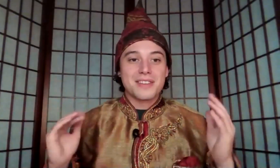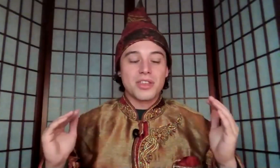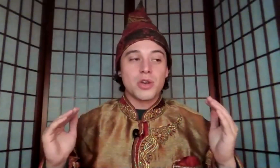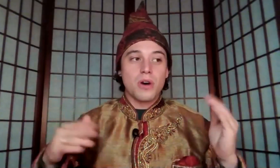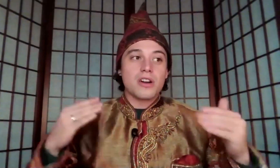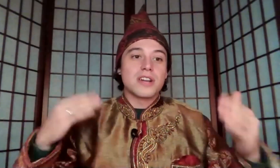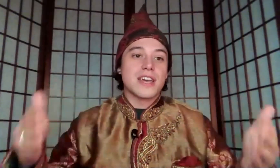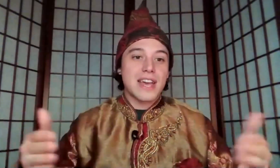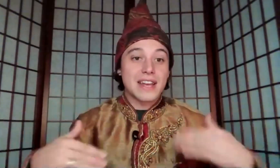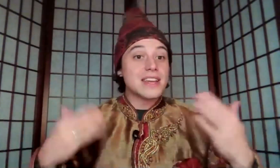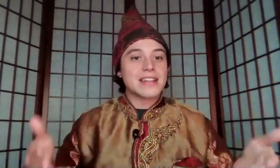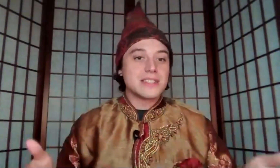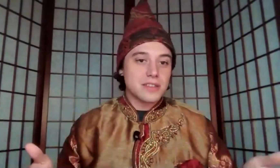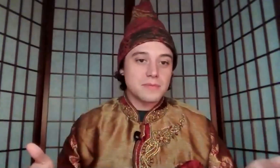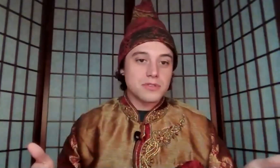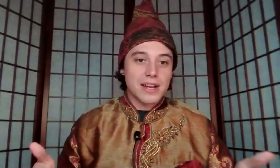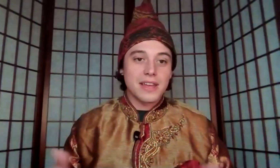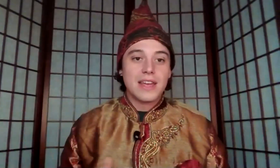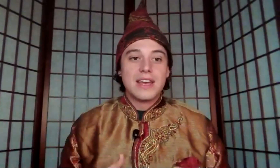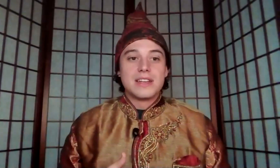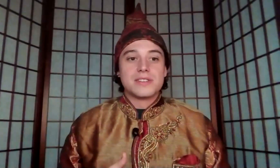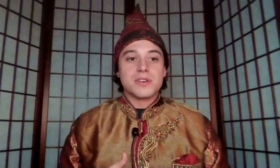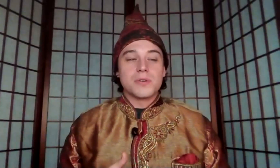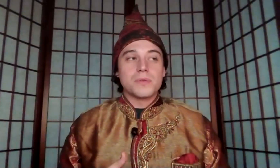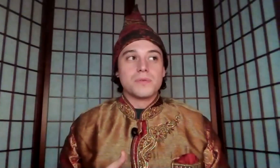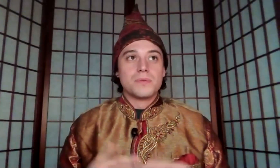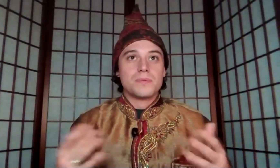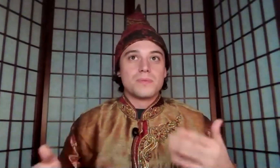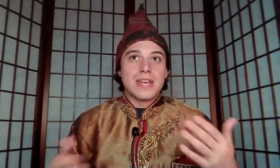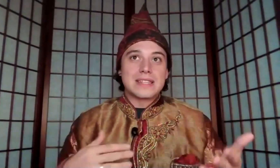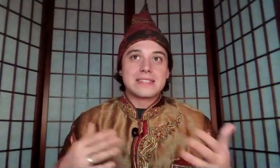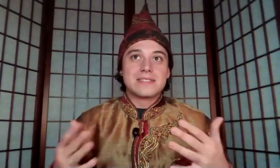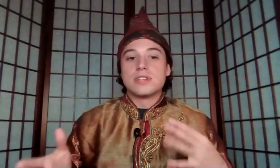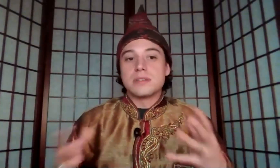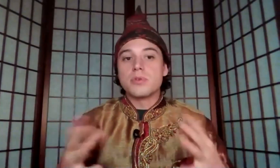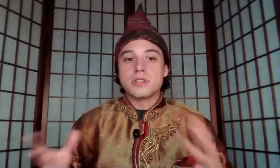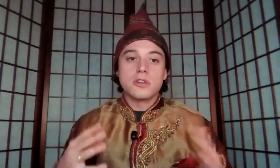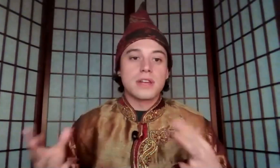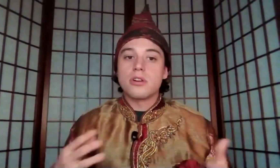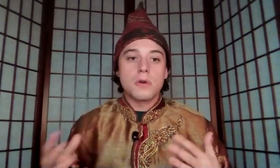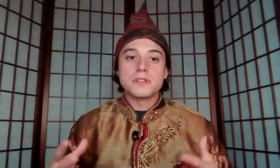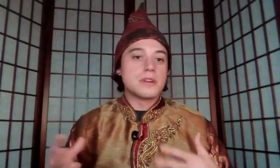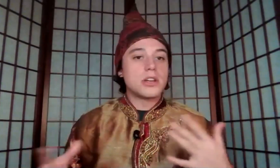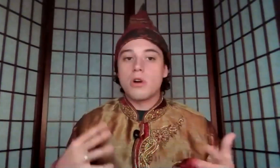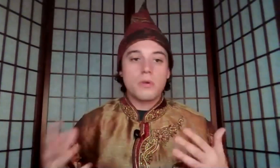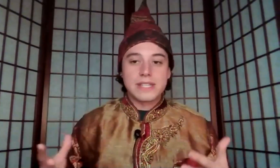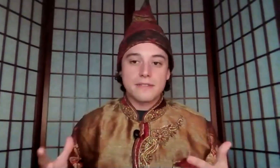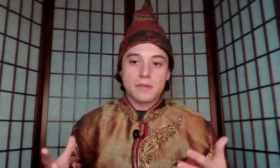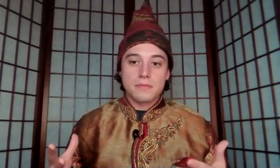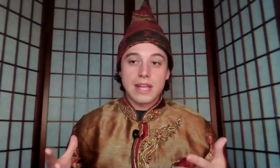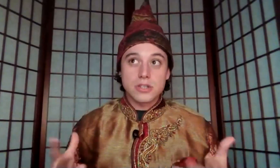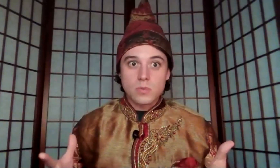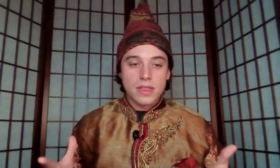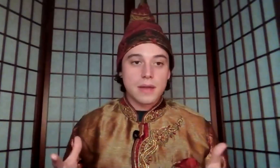praying, you are talking and connecting to them directly. So it's just important to know that they're always around, and you always